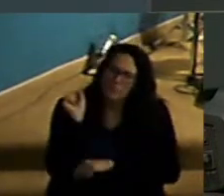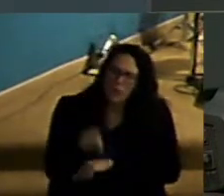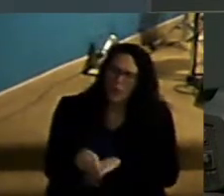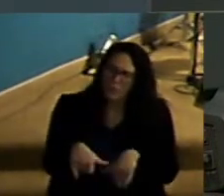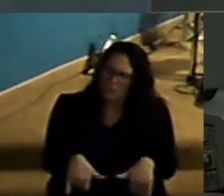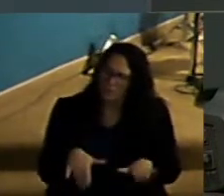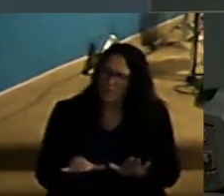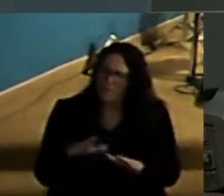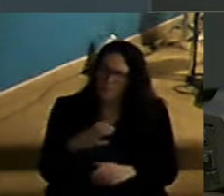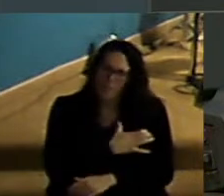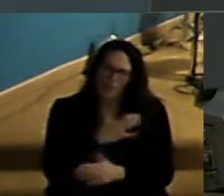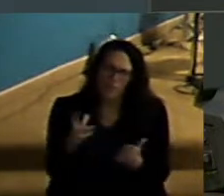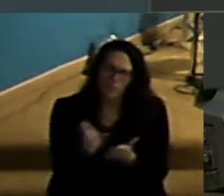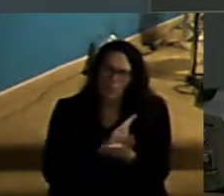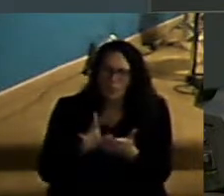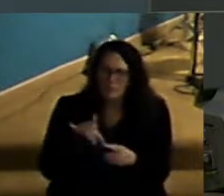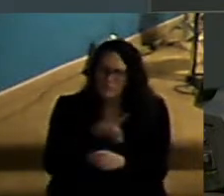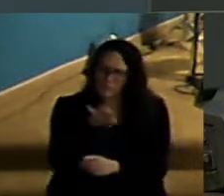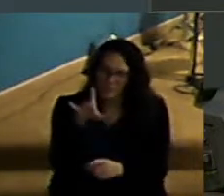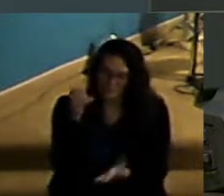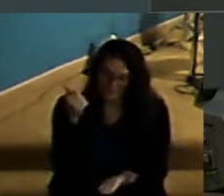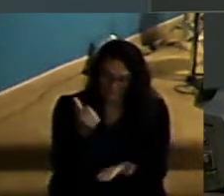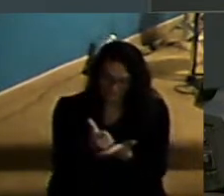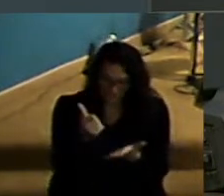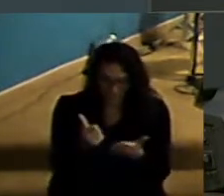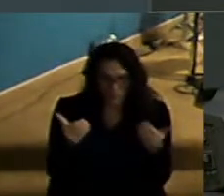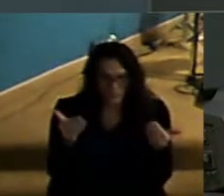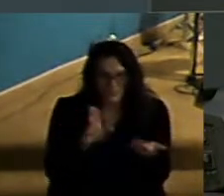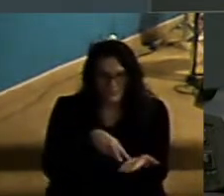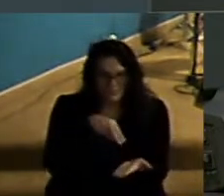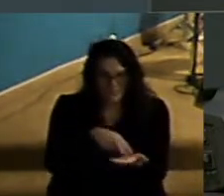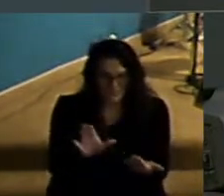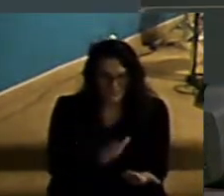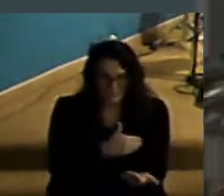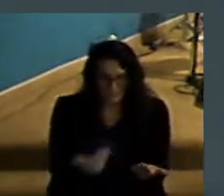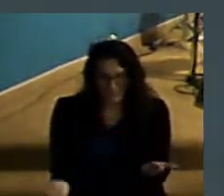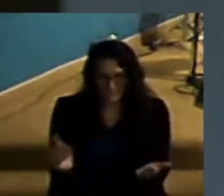of the Holy Spirit. Amen. Let's stand and sing.